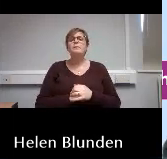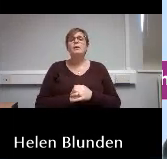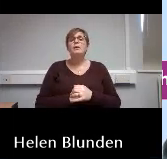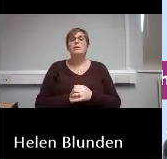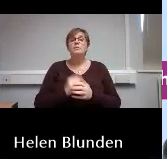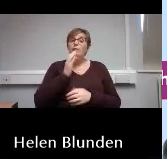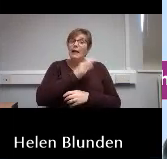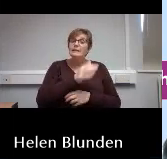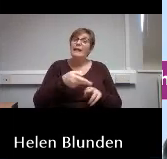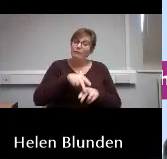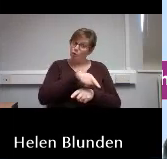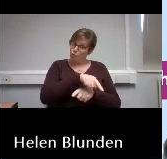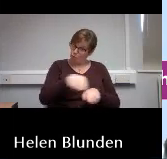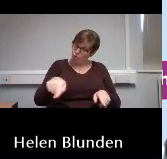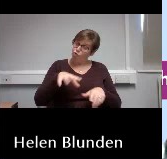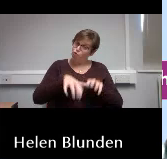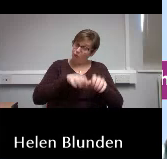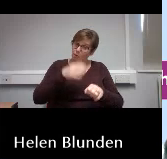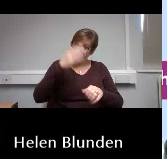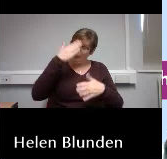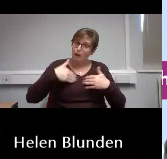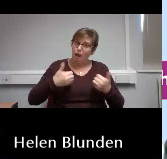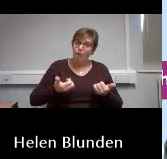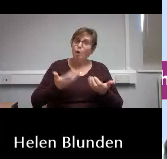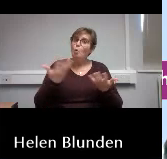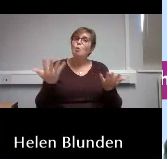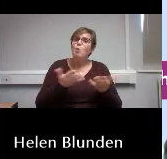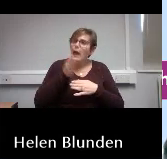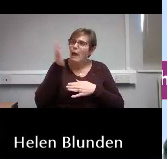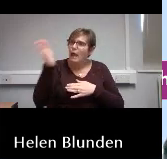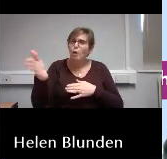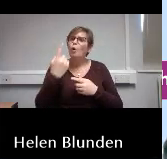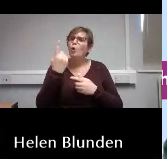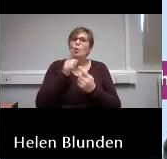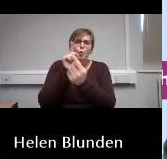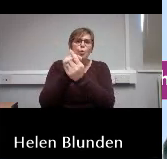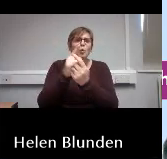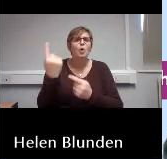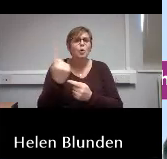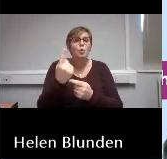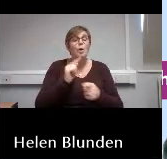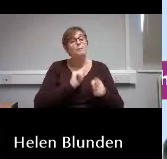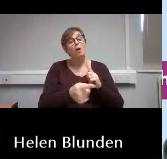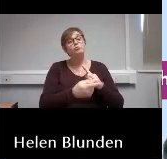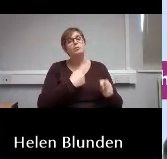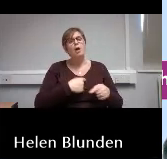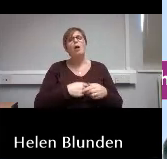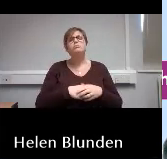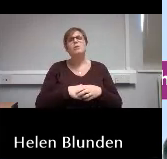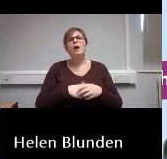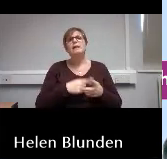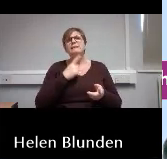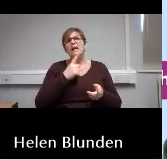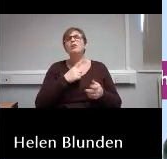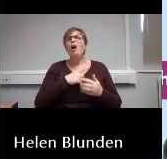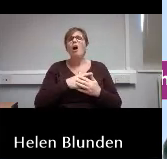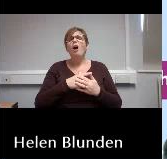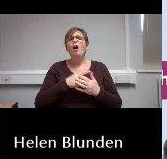if you were struggling with your mental health, where or who would you go to? Most responded they would go to